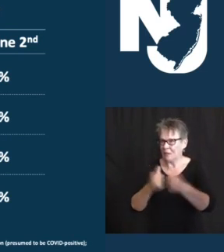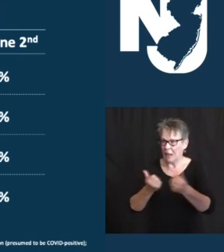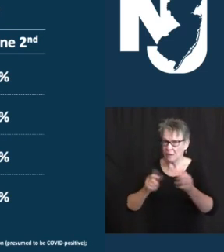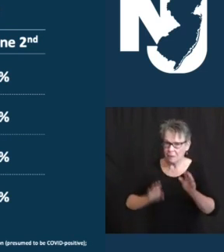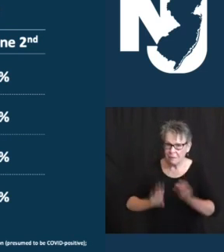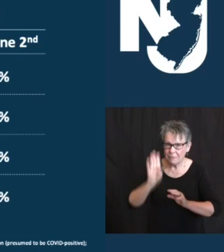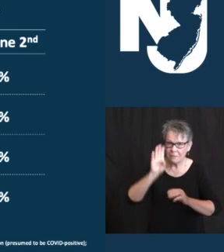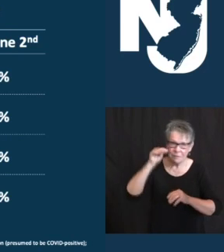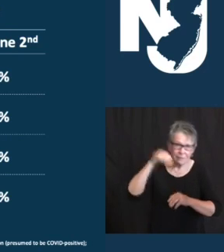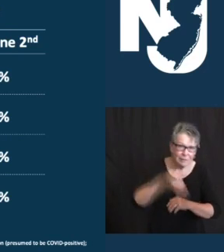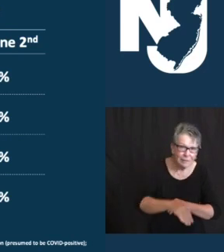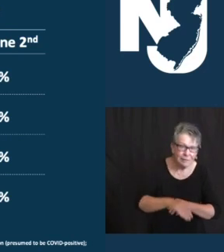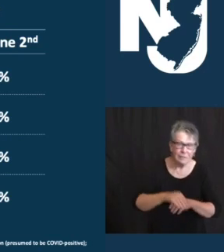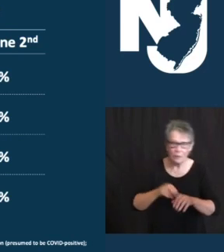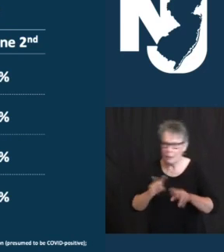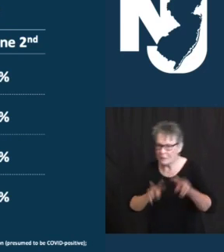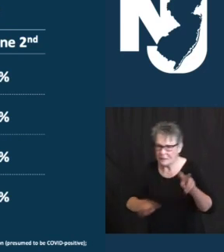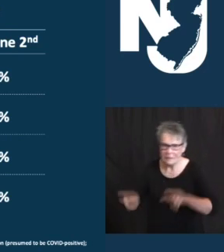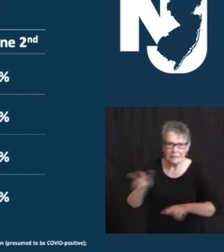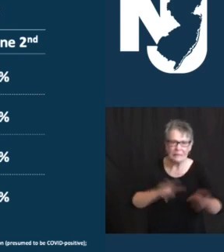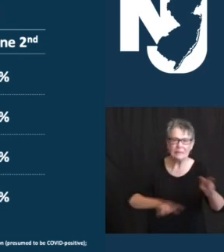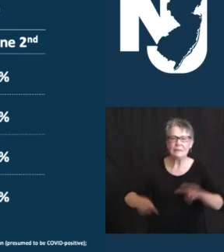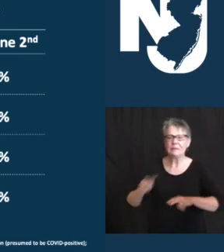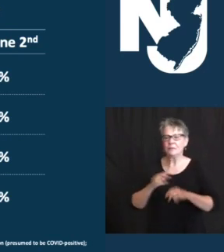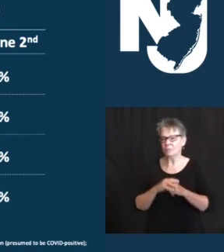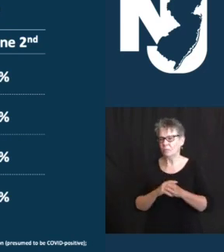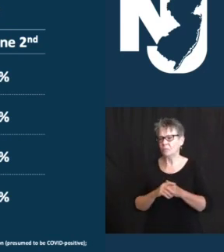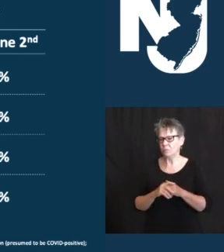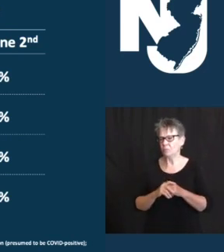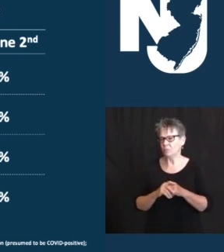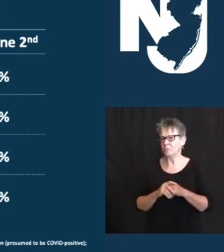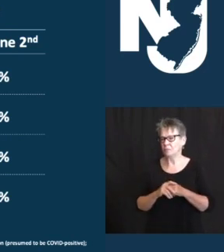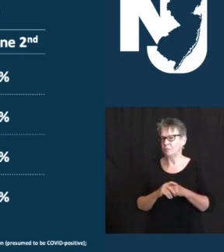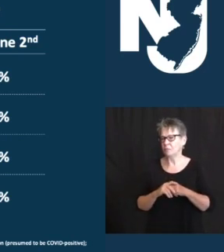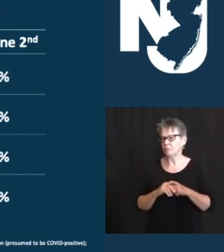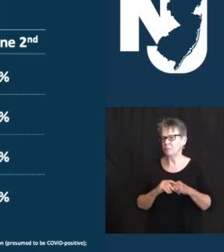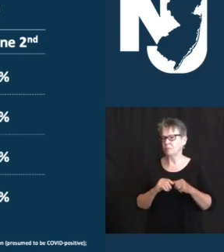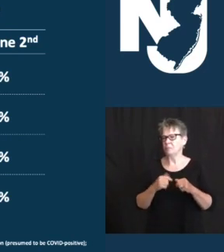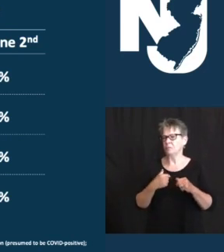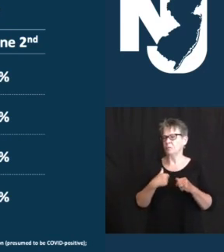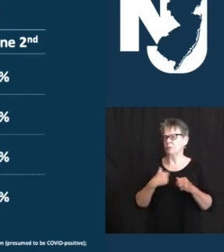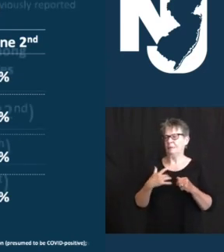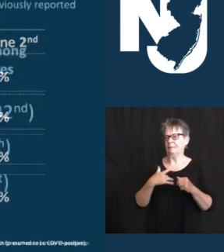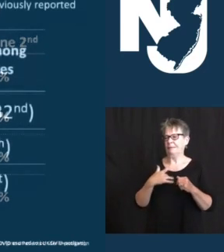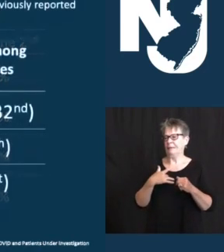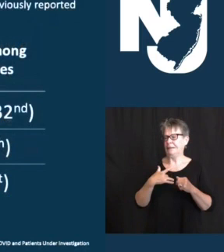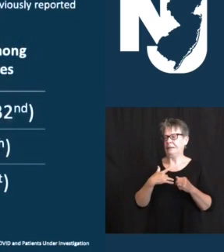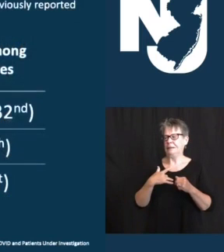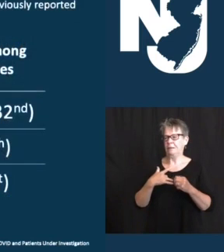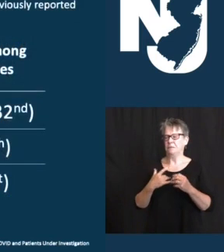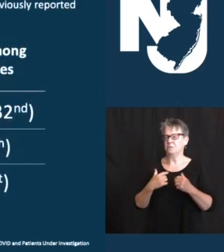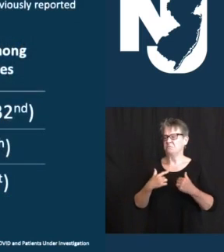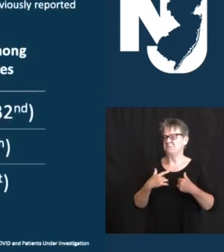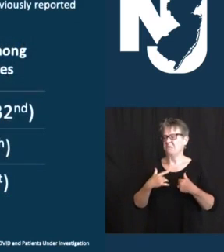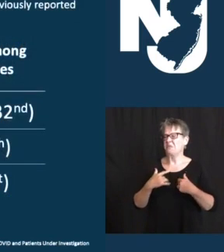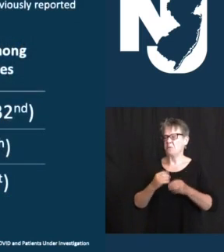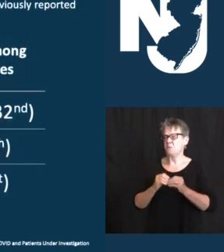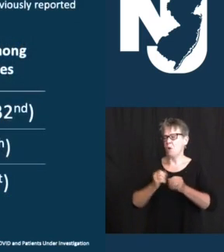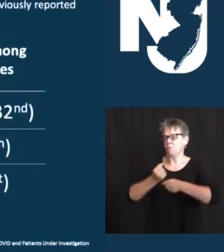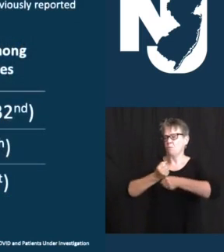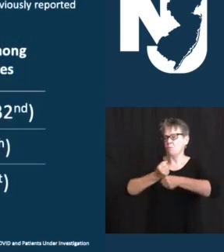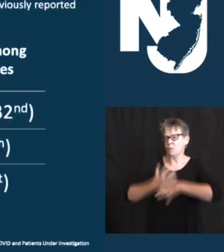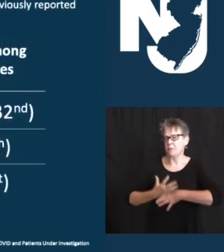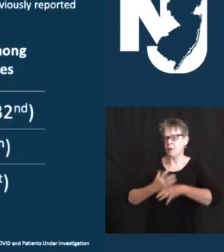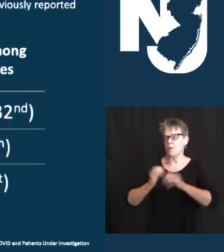these challenges than we were even 2 weeks ago, never mind at the peak. But here's the other part of our reality. While we're still getting